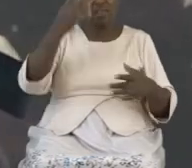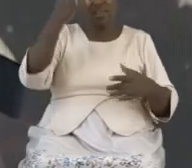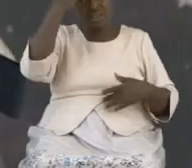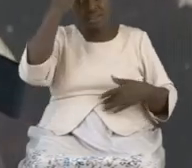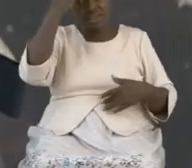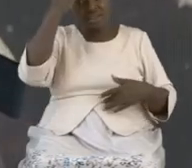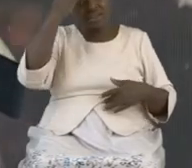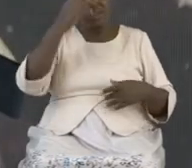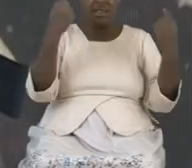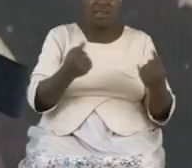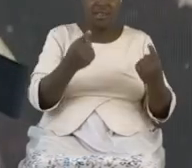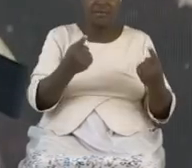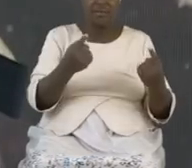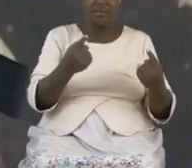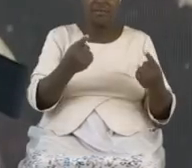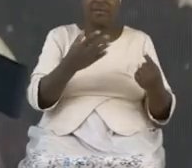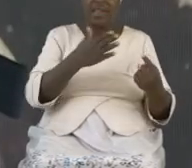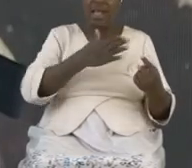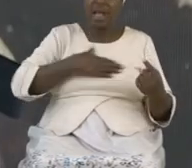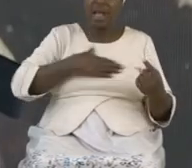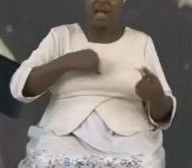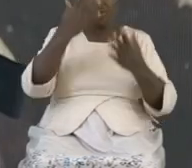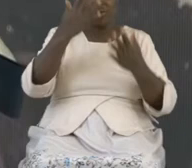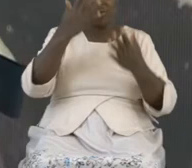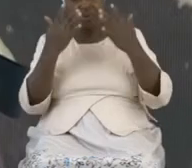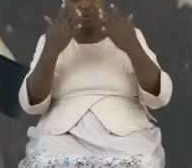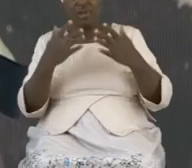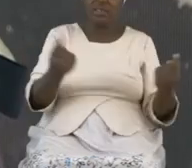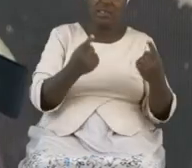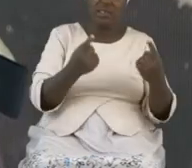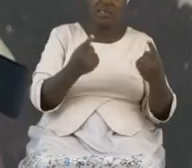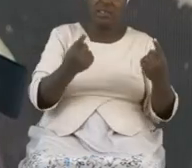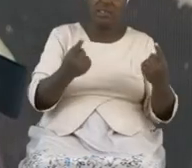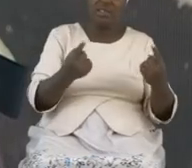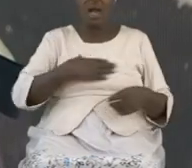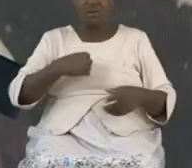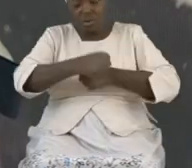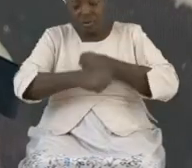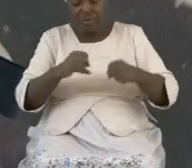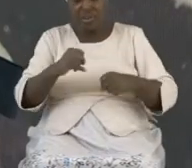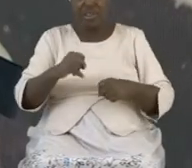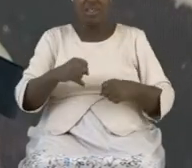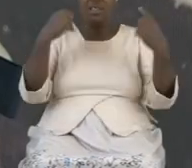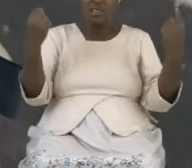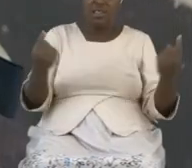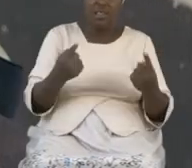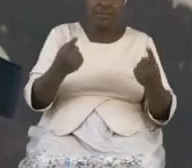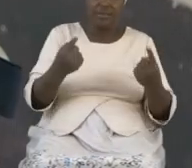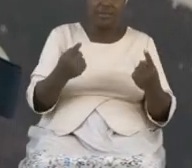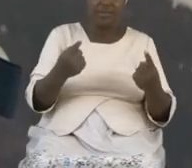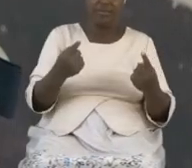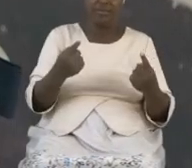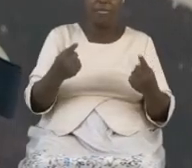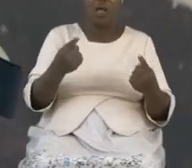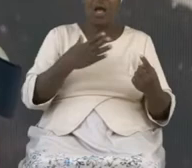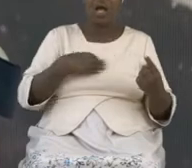Sin and sorrow. Sin and suffering. Sin and eternal